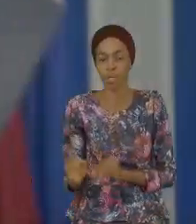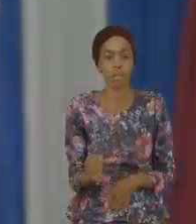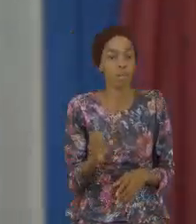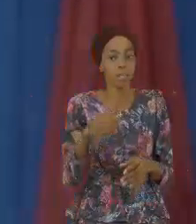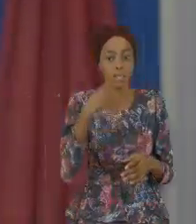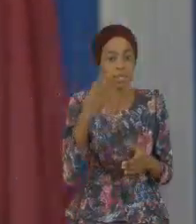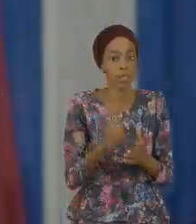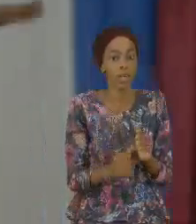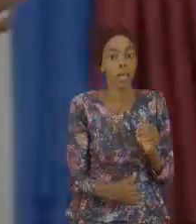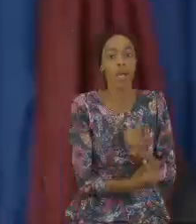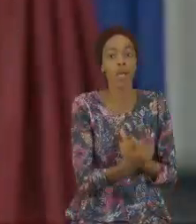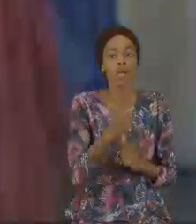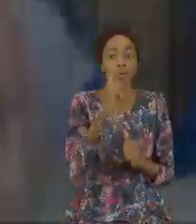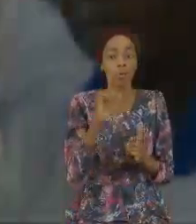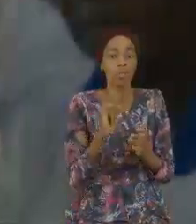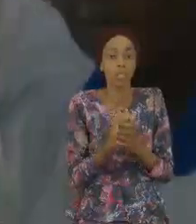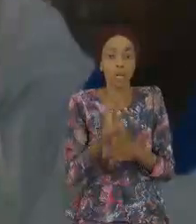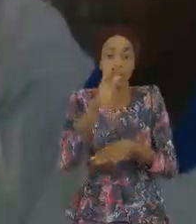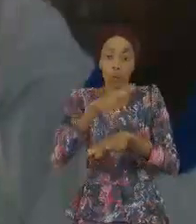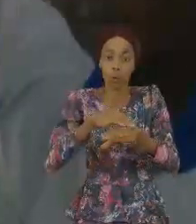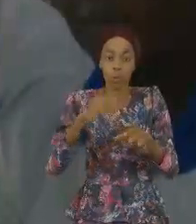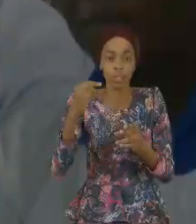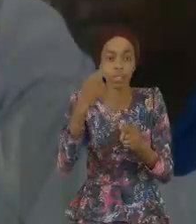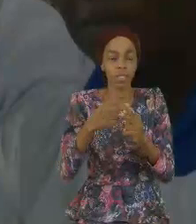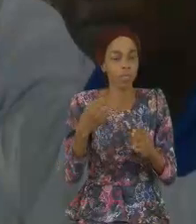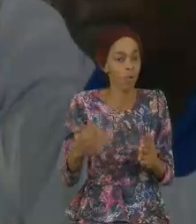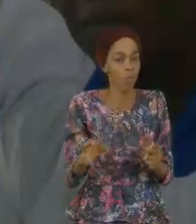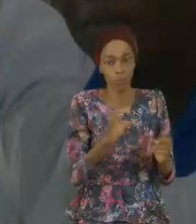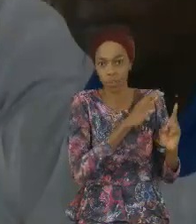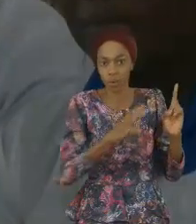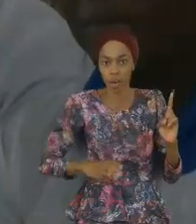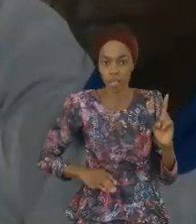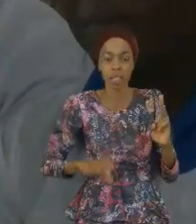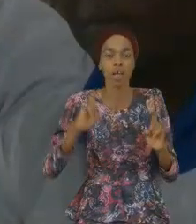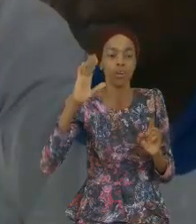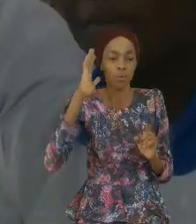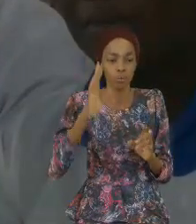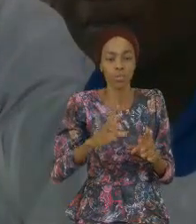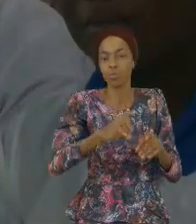anyone that names the name of Christ will depart from